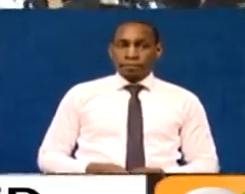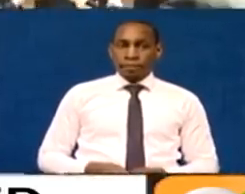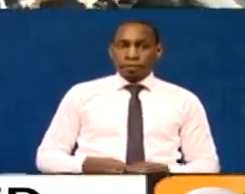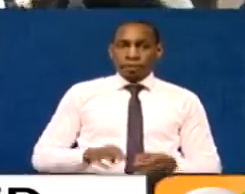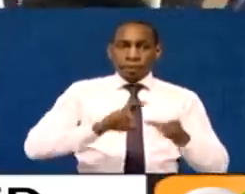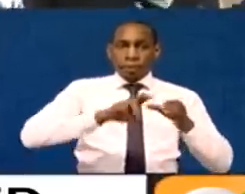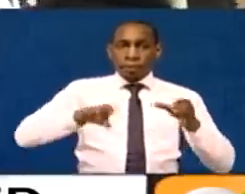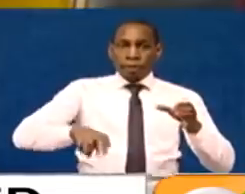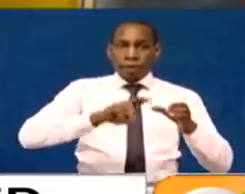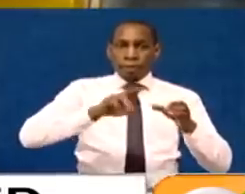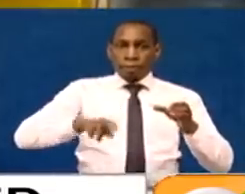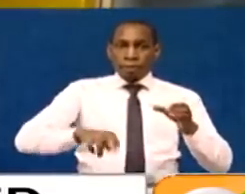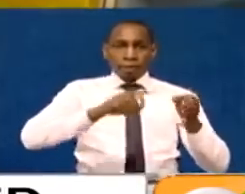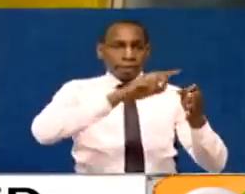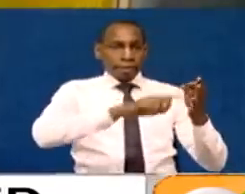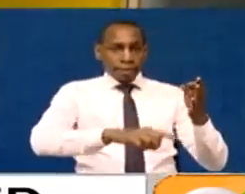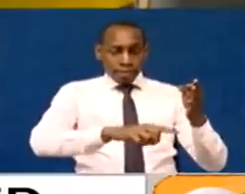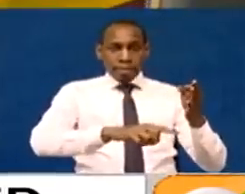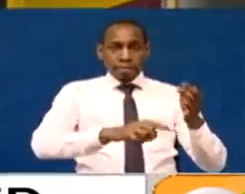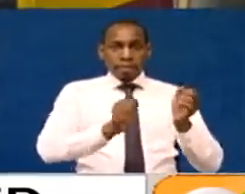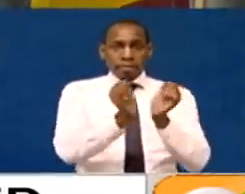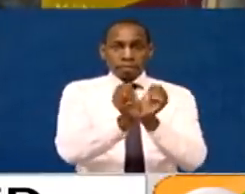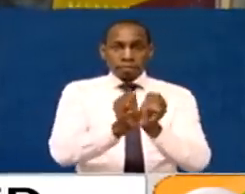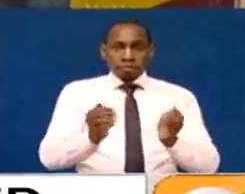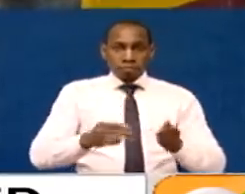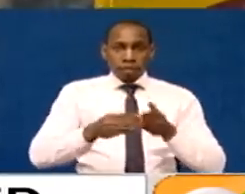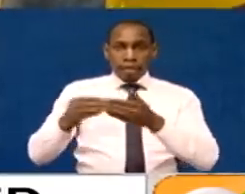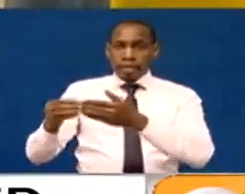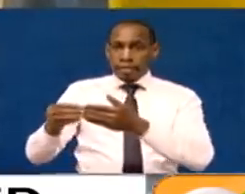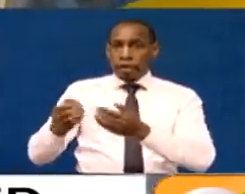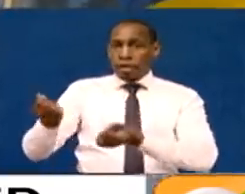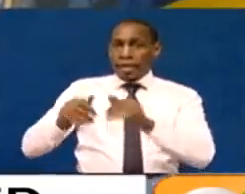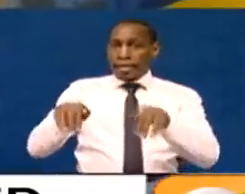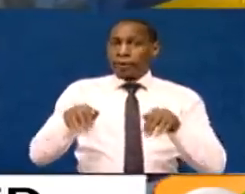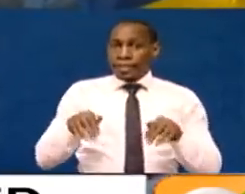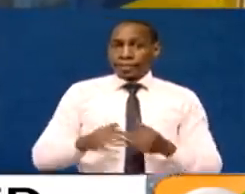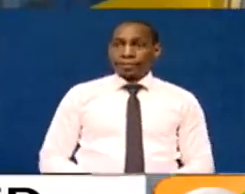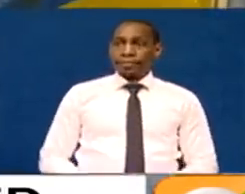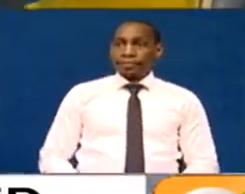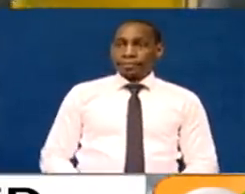One by one, the frail-looking convicts were escorted into a standby vehicle.